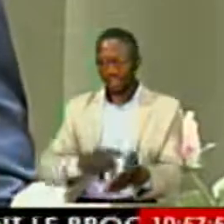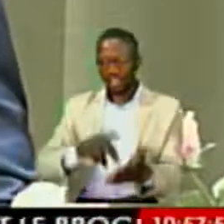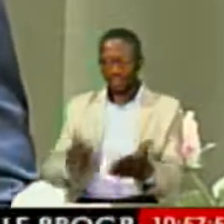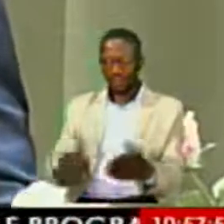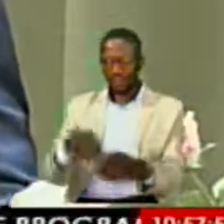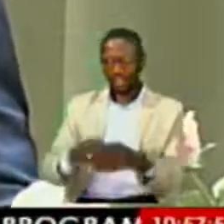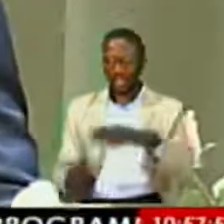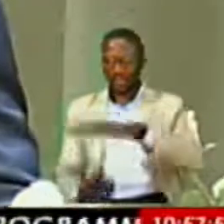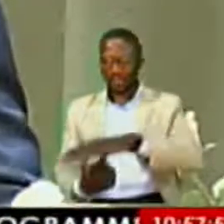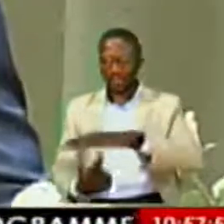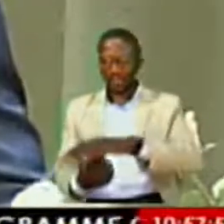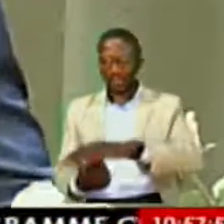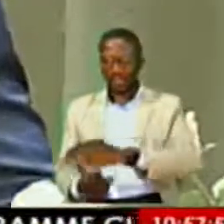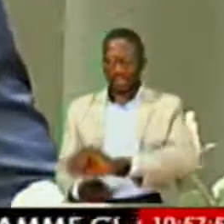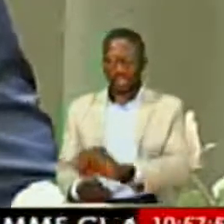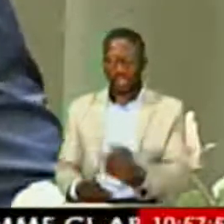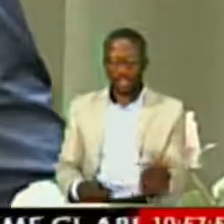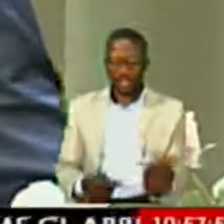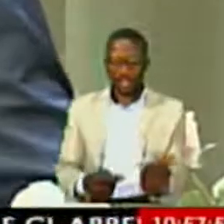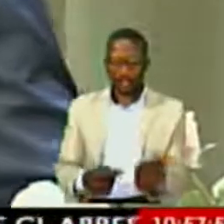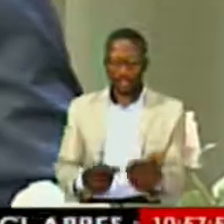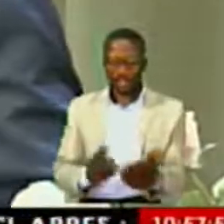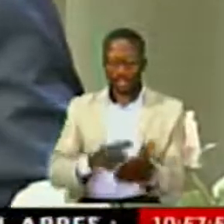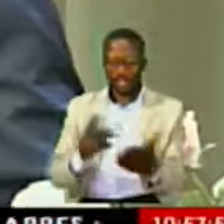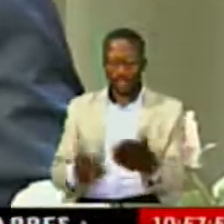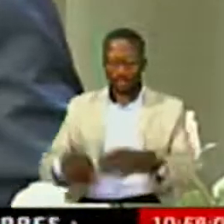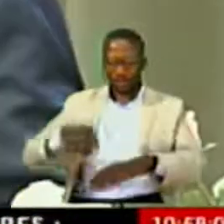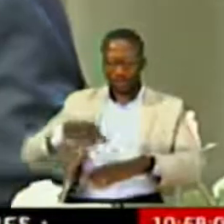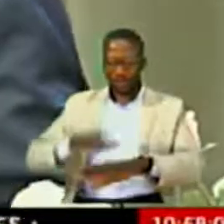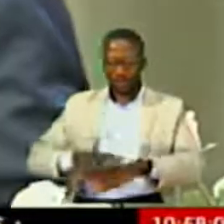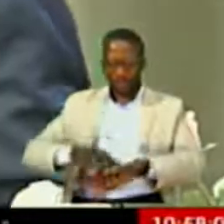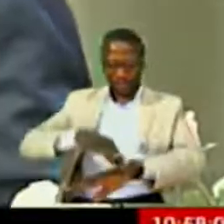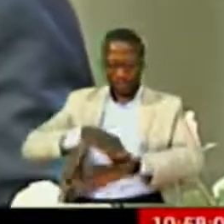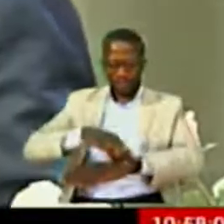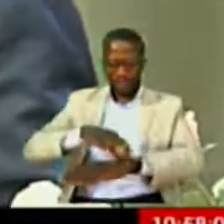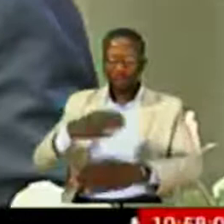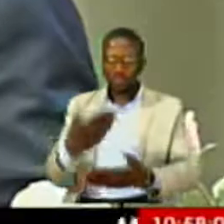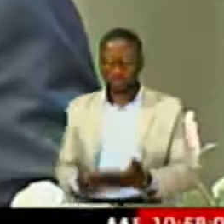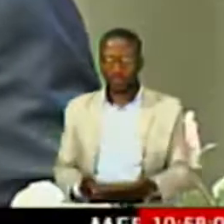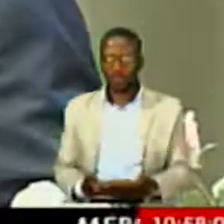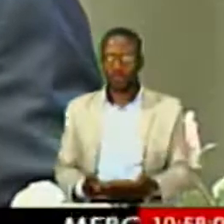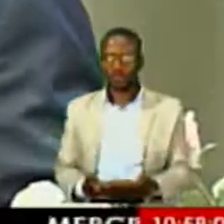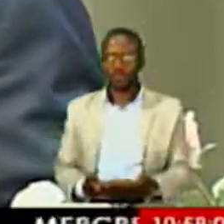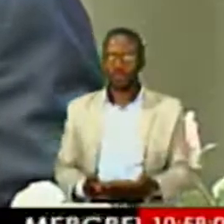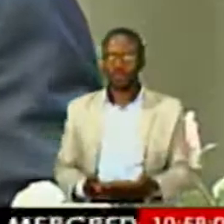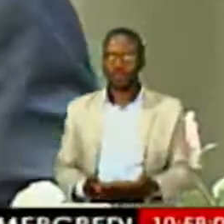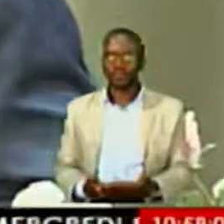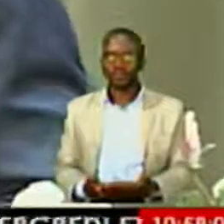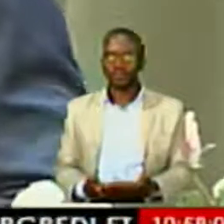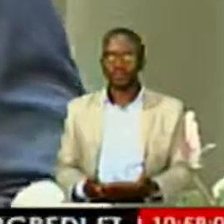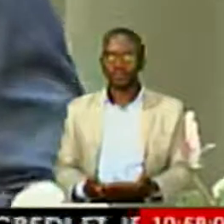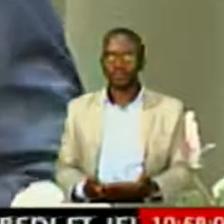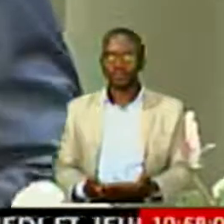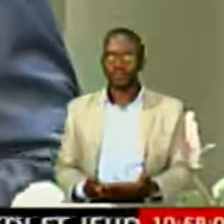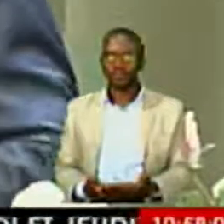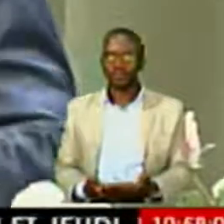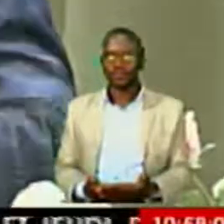ones in stones, and the other one on stones, and the other one on the good ground.